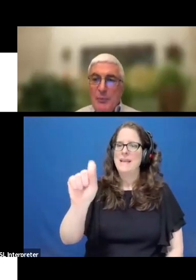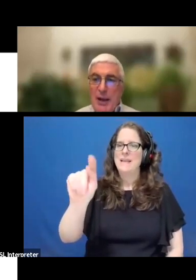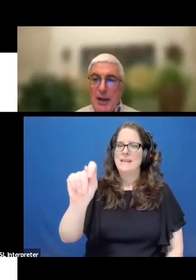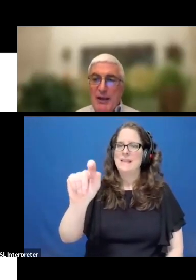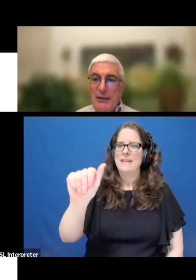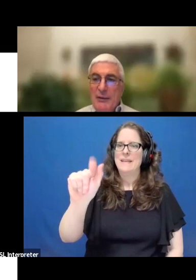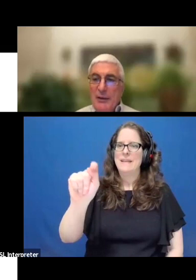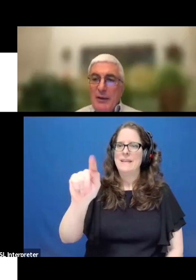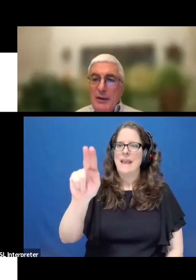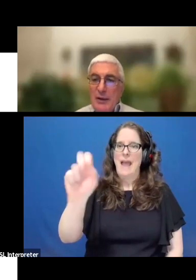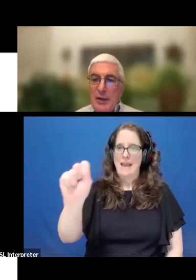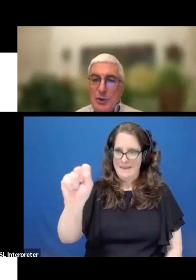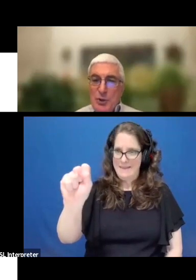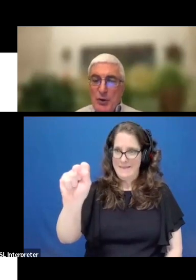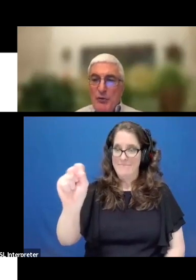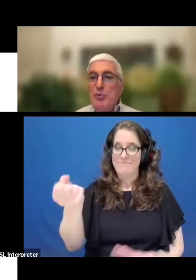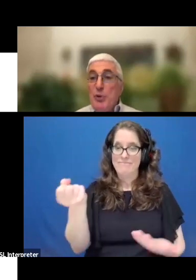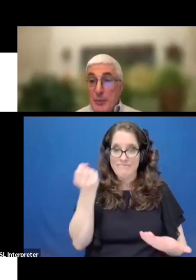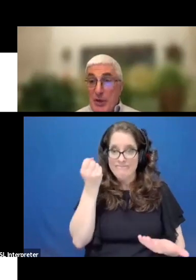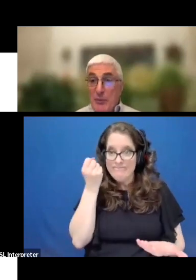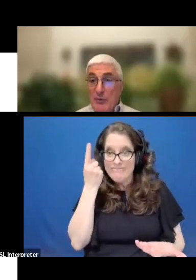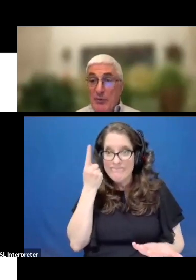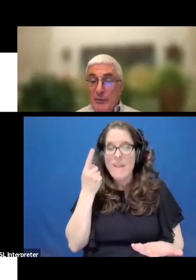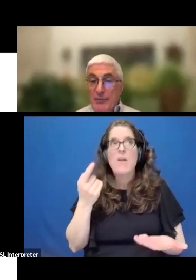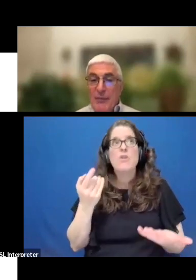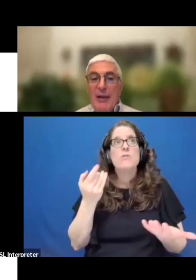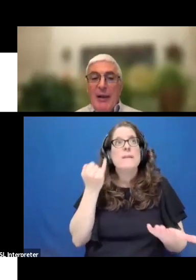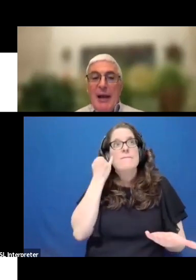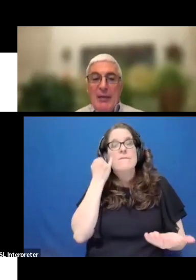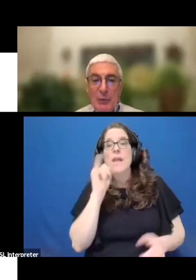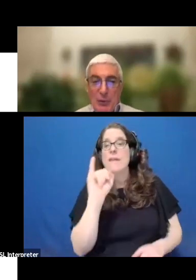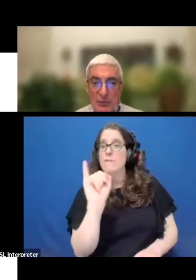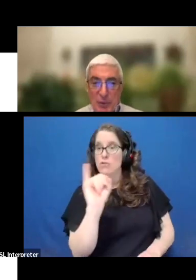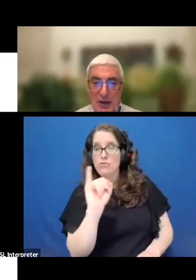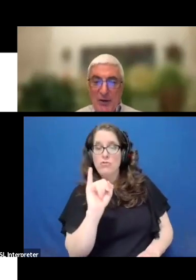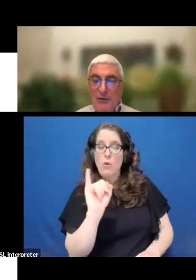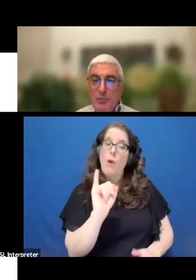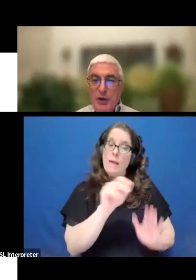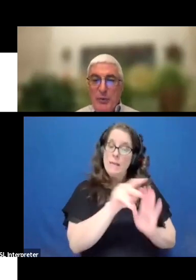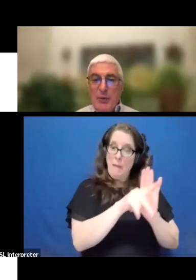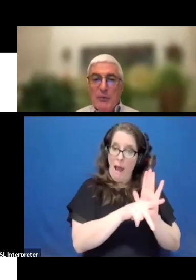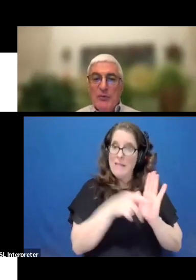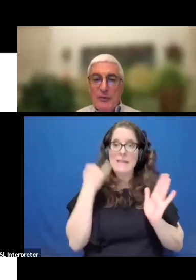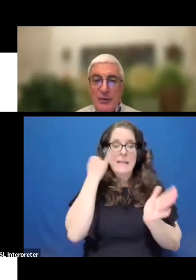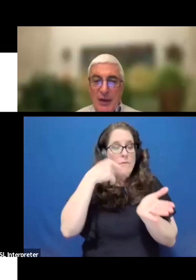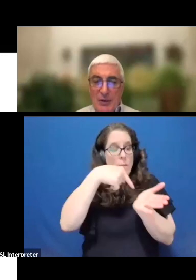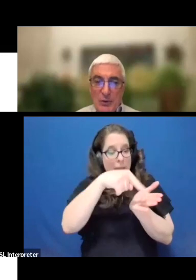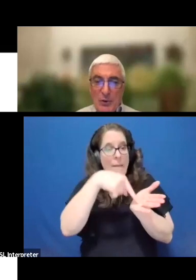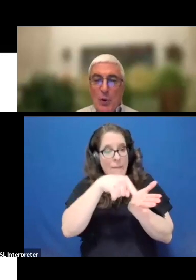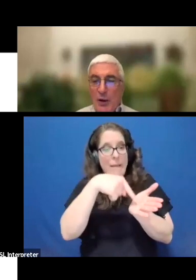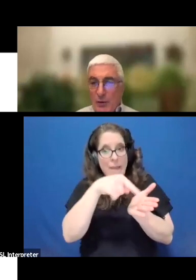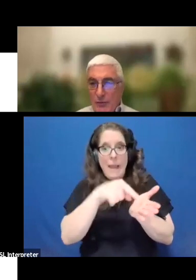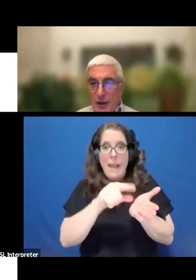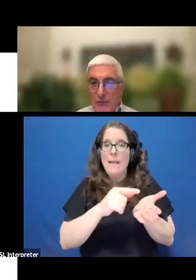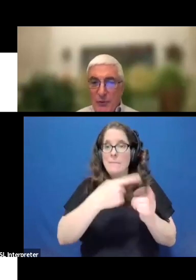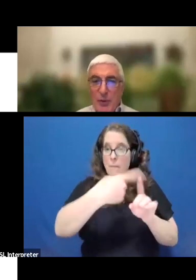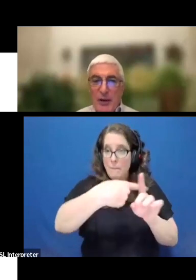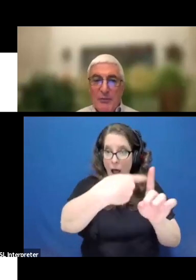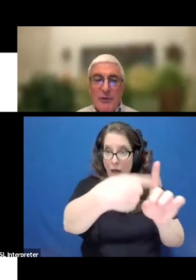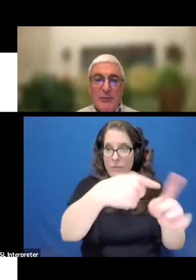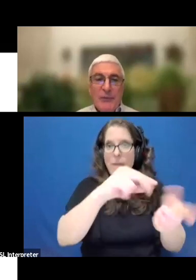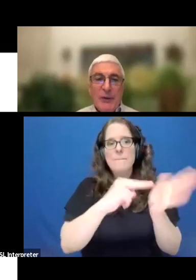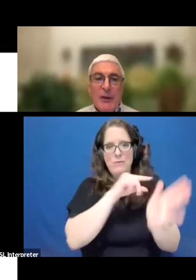of like paying insurance premiums. And then when you've paid enough premiums, then you can qualify